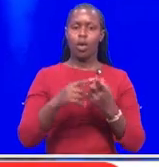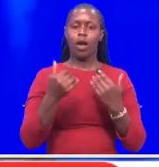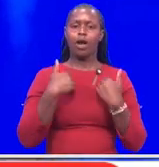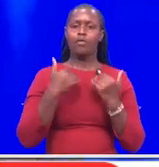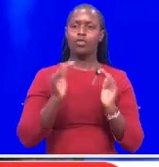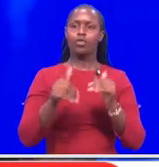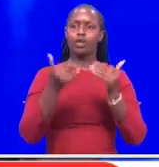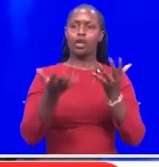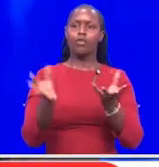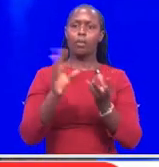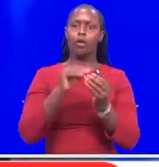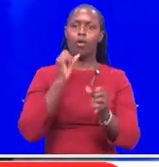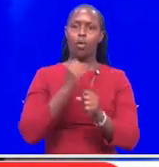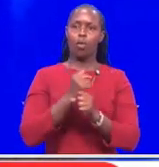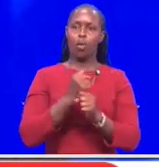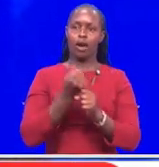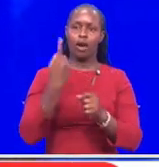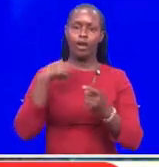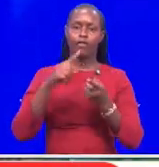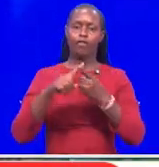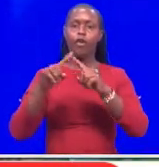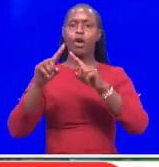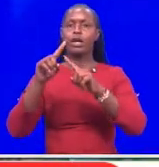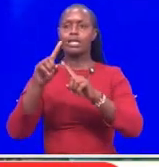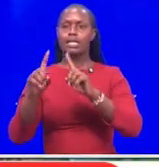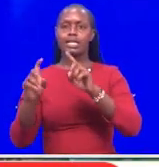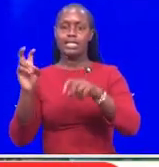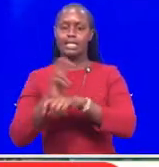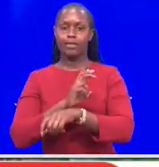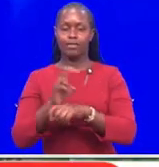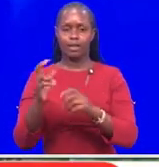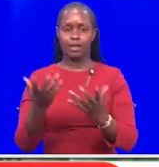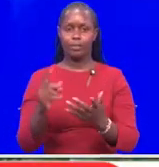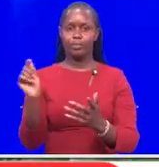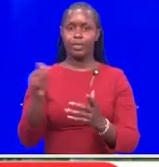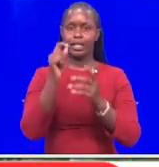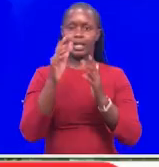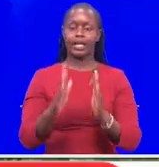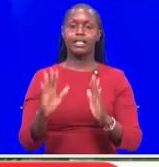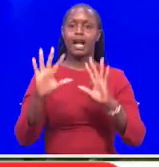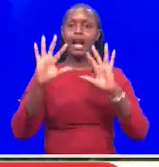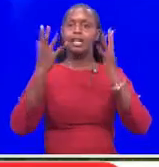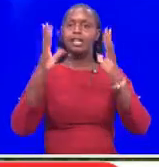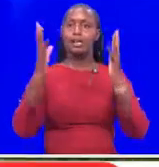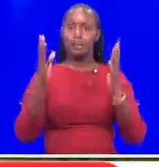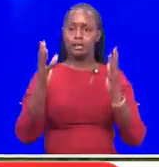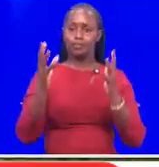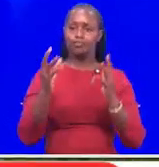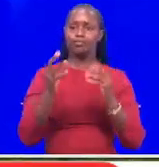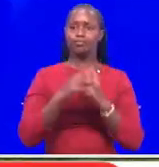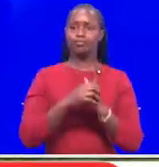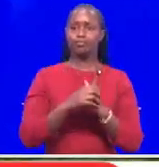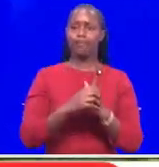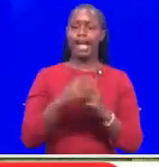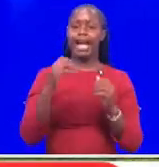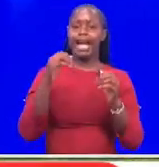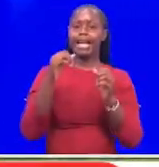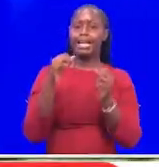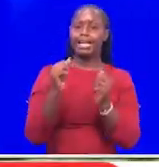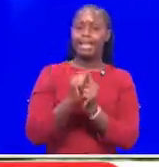to heighten surveillance around fortification. Kenya is now celebrating a decade of food fortification.